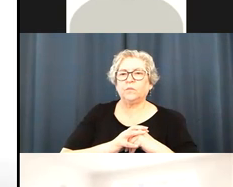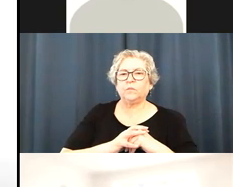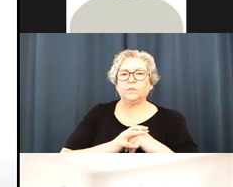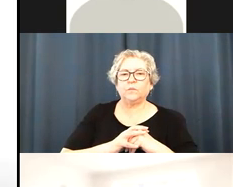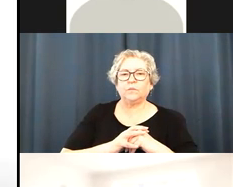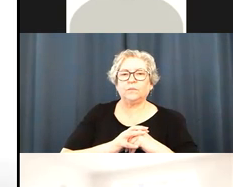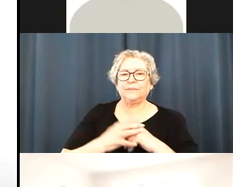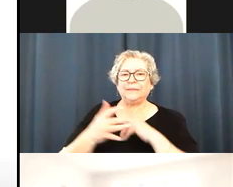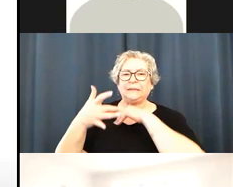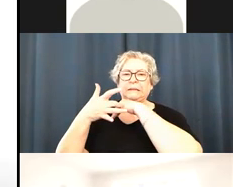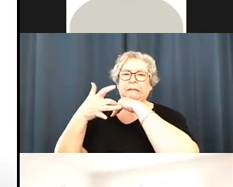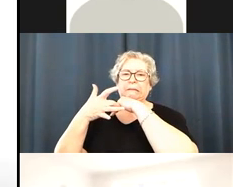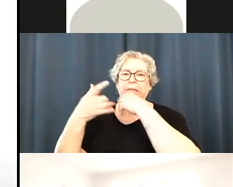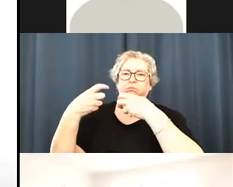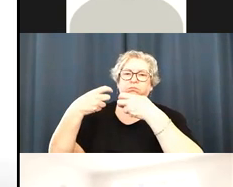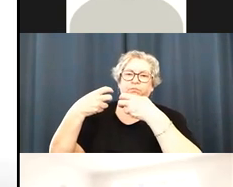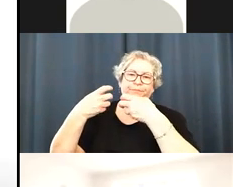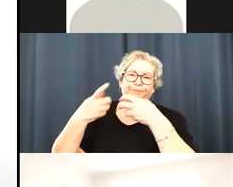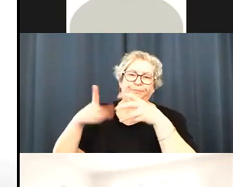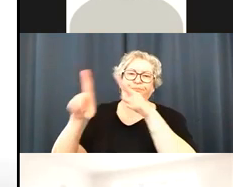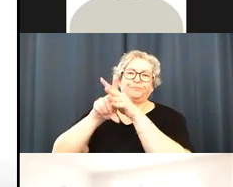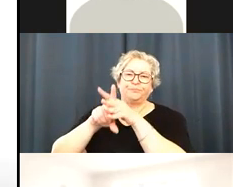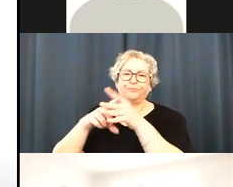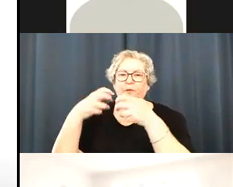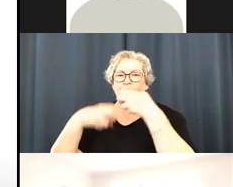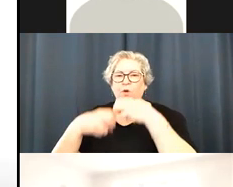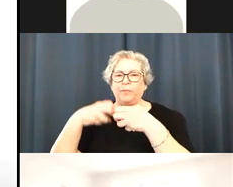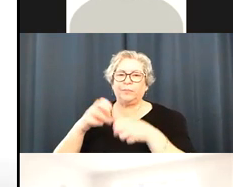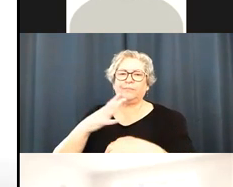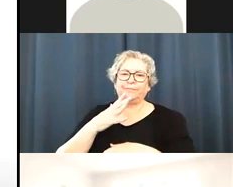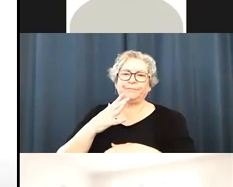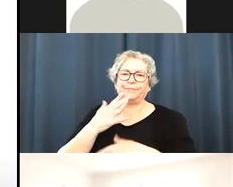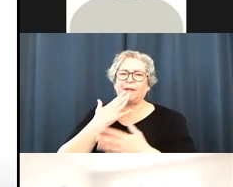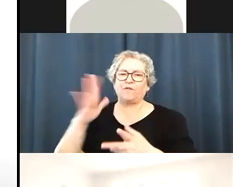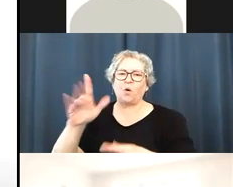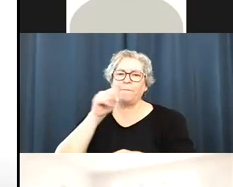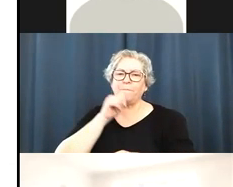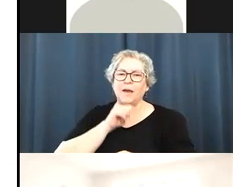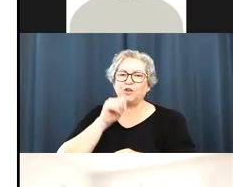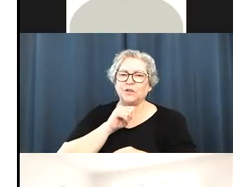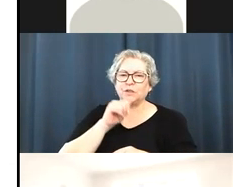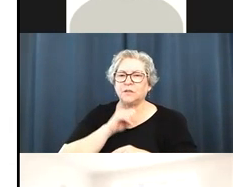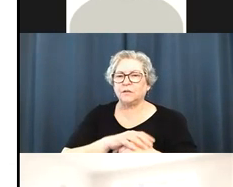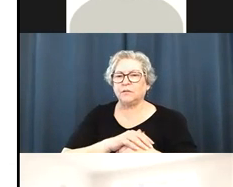Little technical difficulties, folks. Thanks for your patience. Of course.